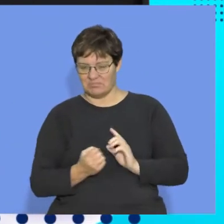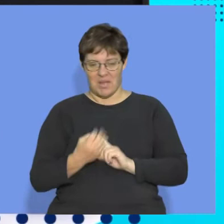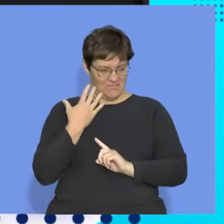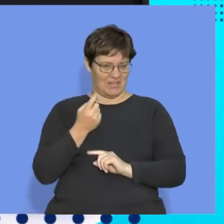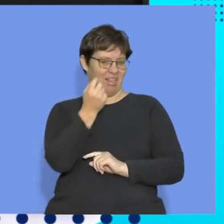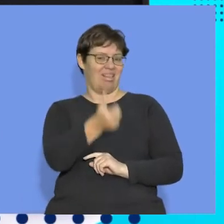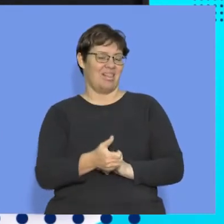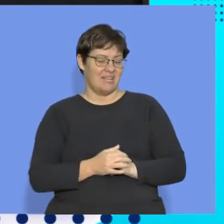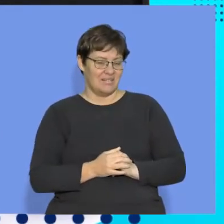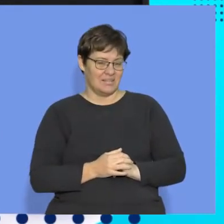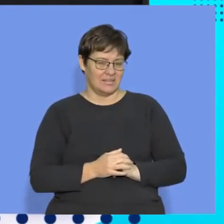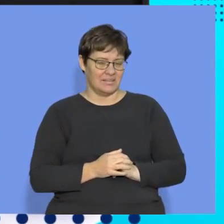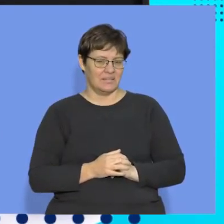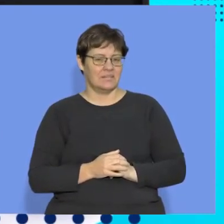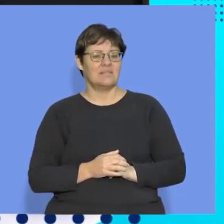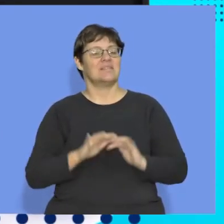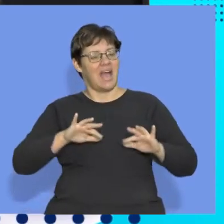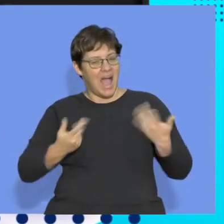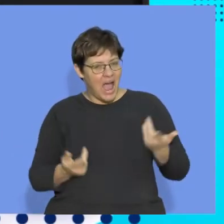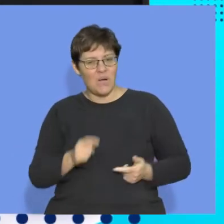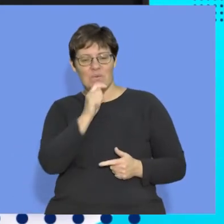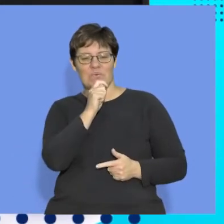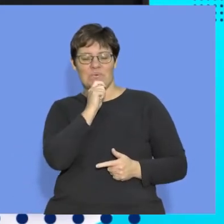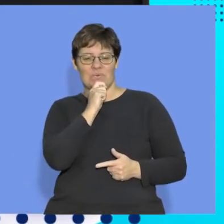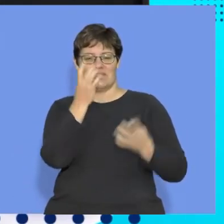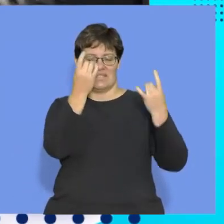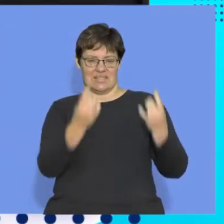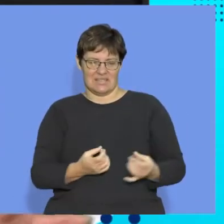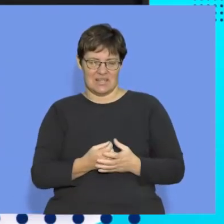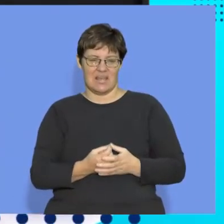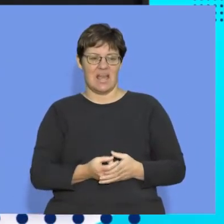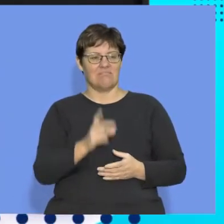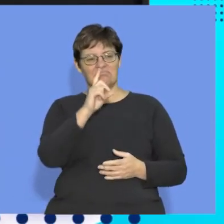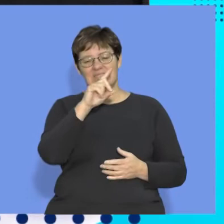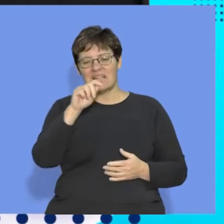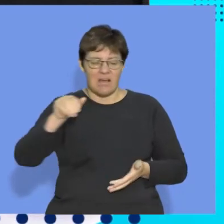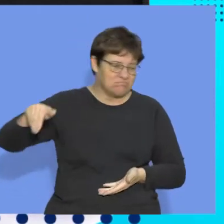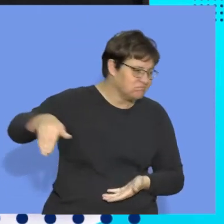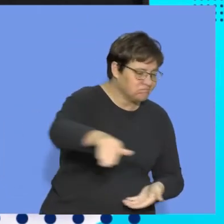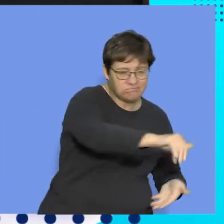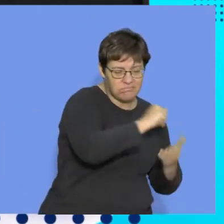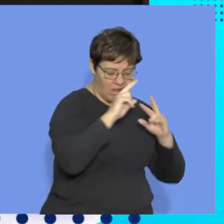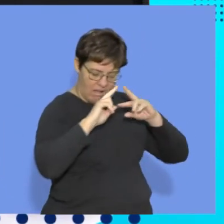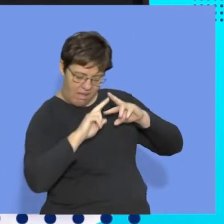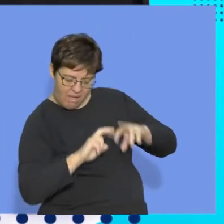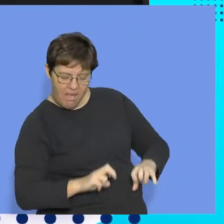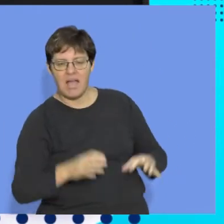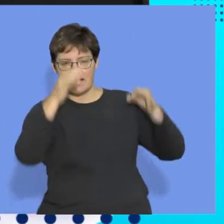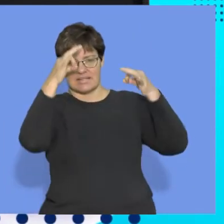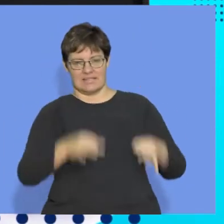together? That's how one uses those statistical independent. They'll collect data and study and come to a